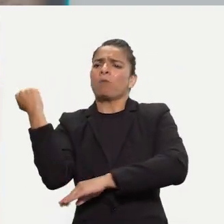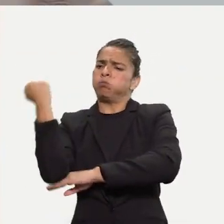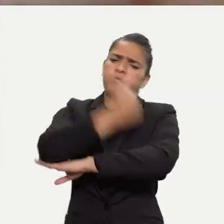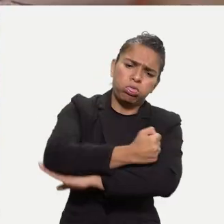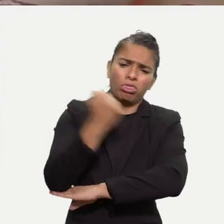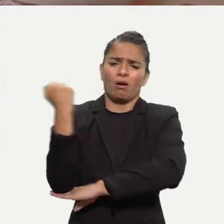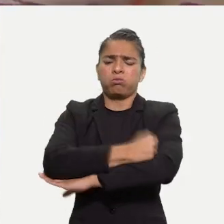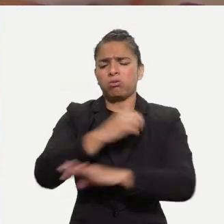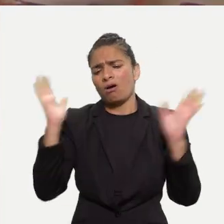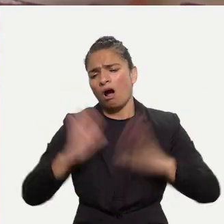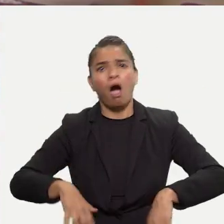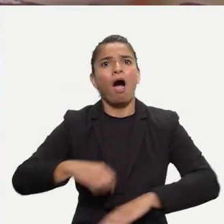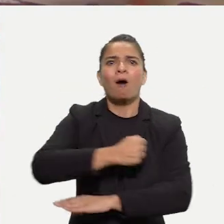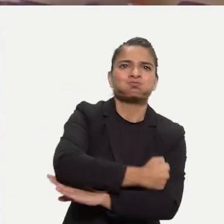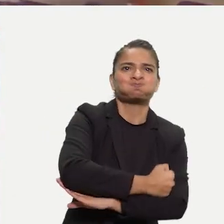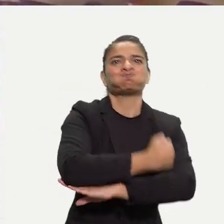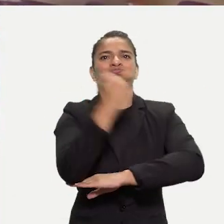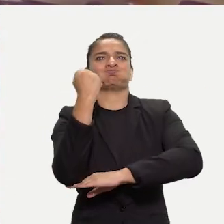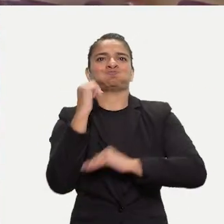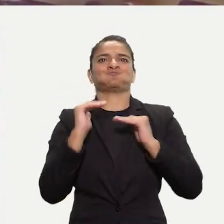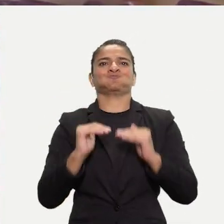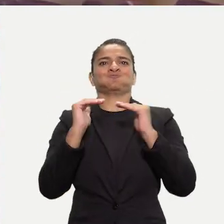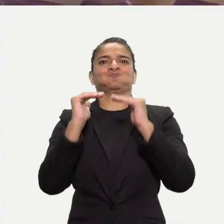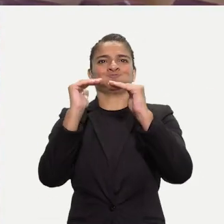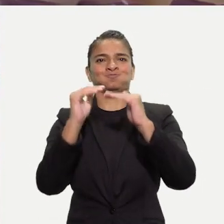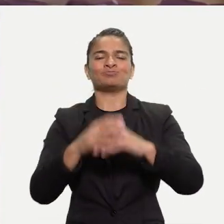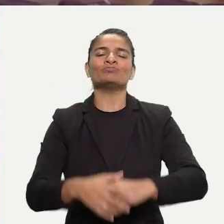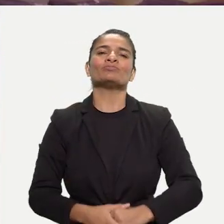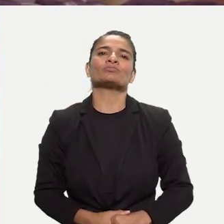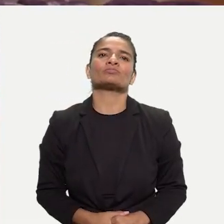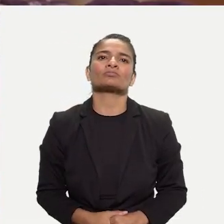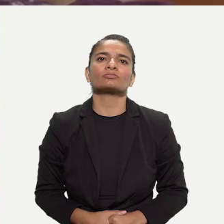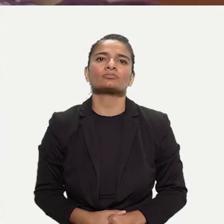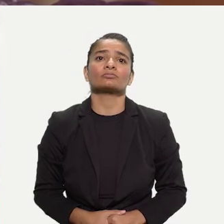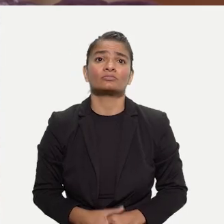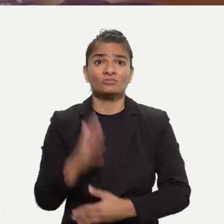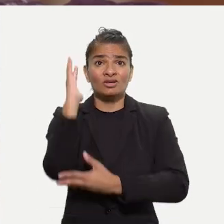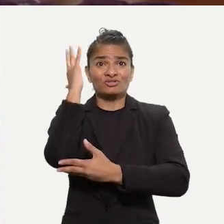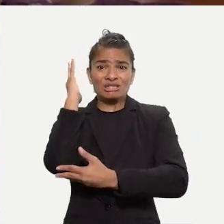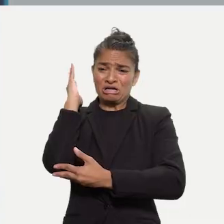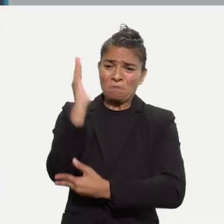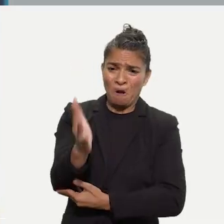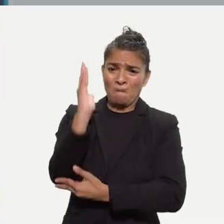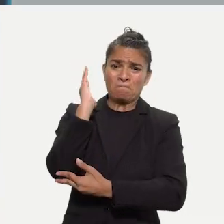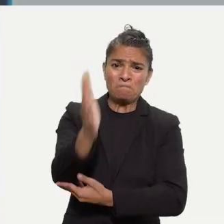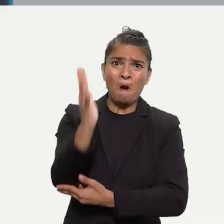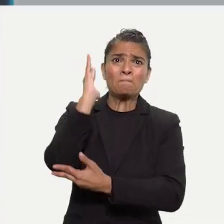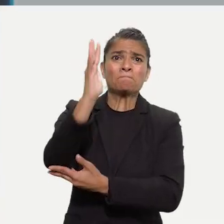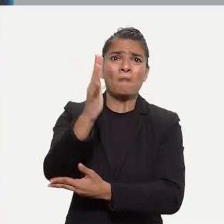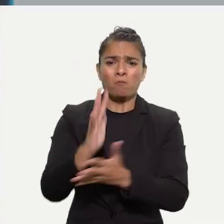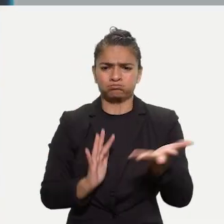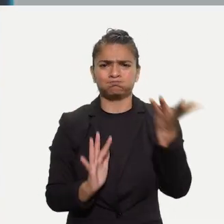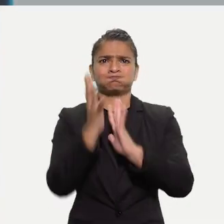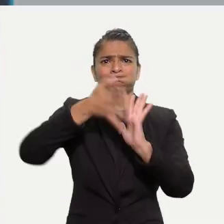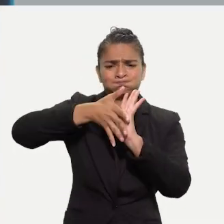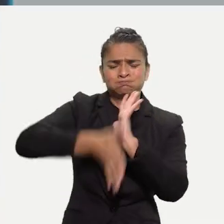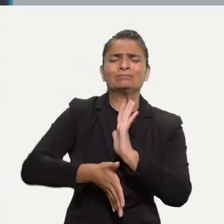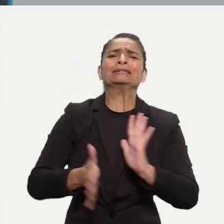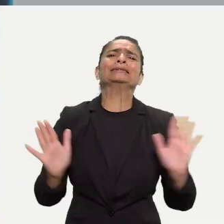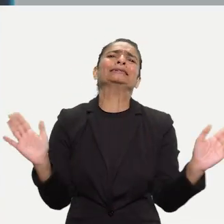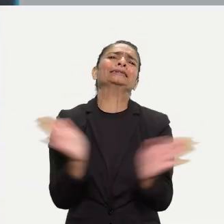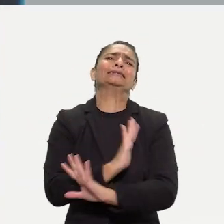systems that move cities, and also the idea of bouncing back, building back better. Kilimani faces challenges